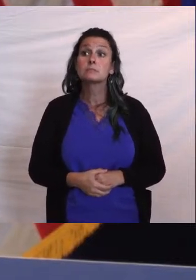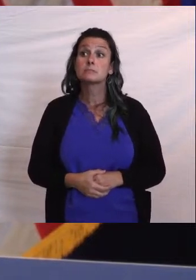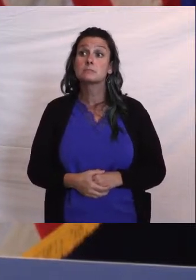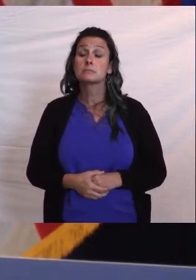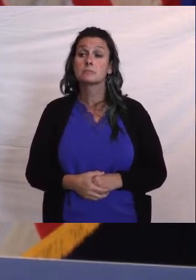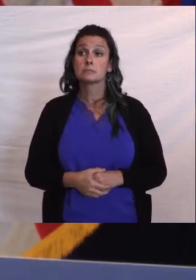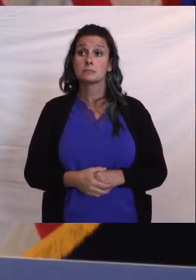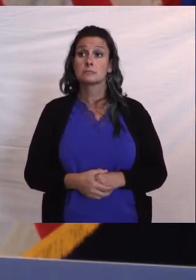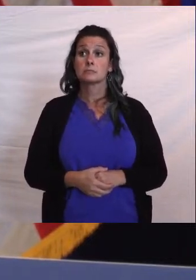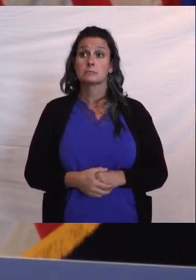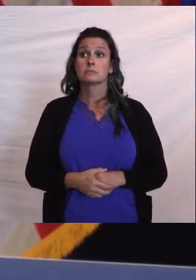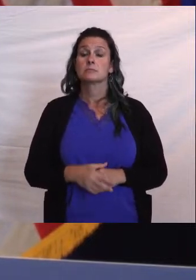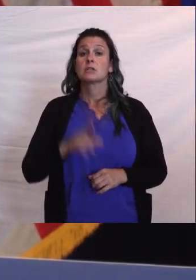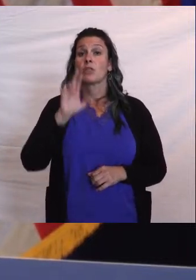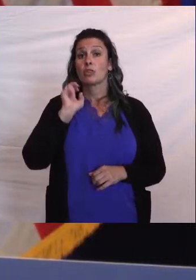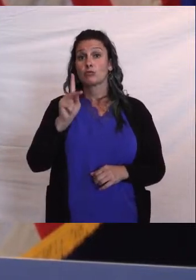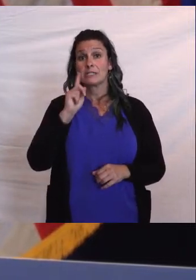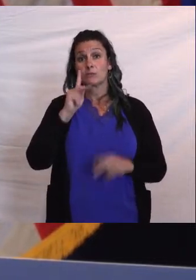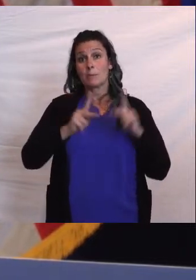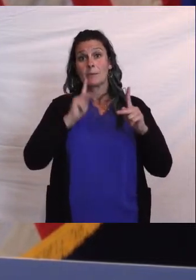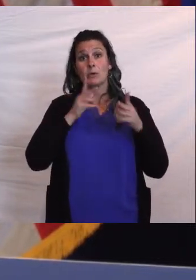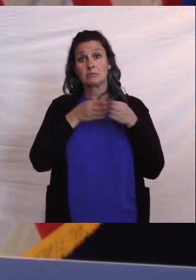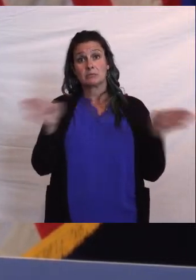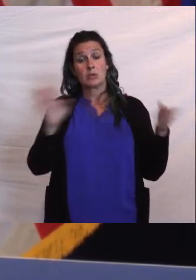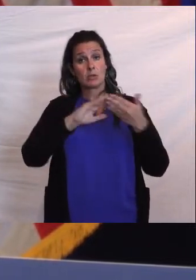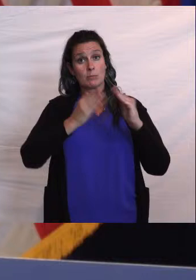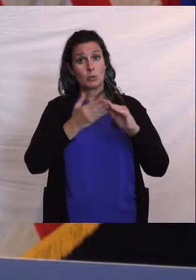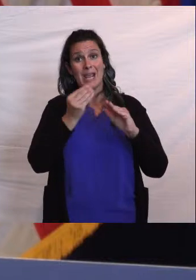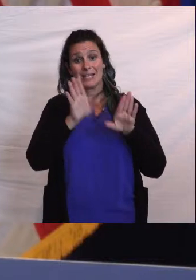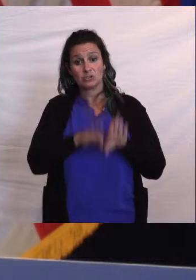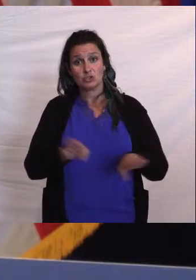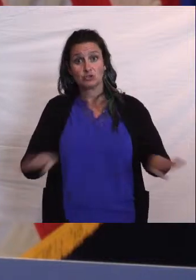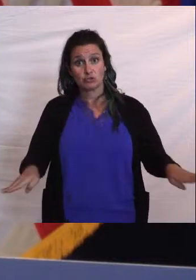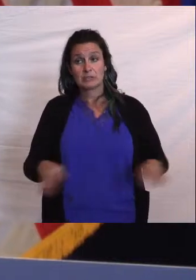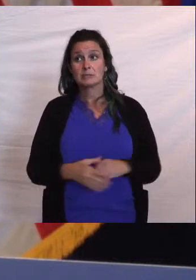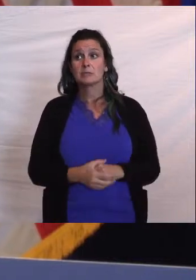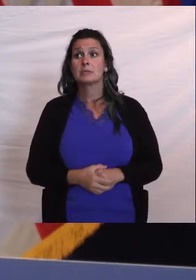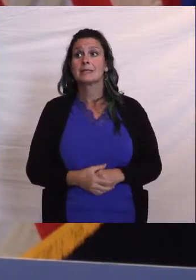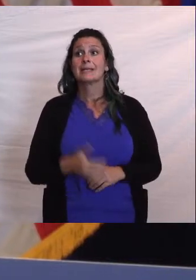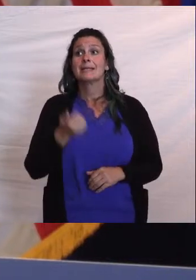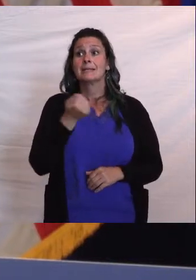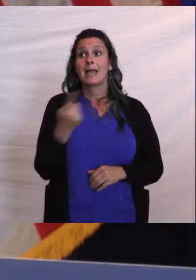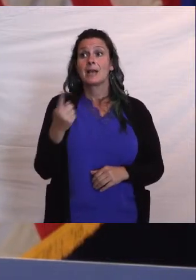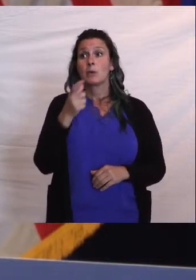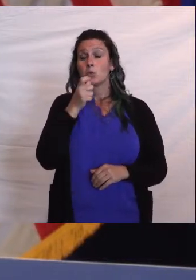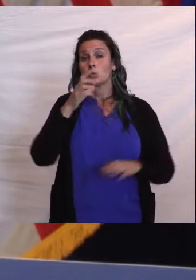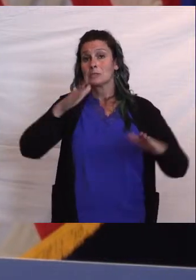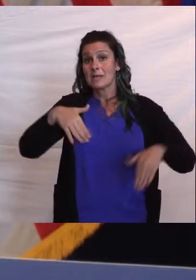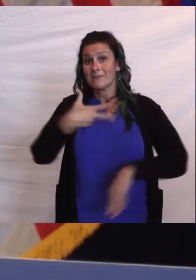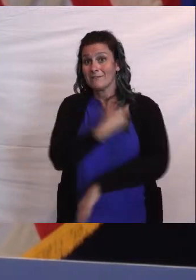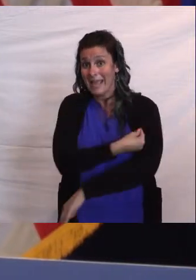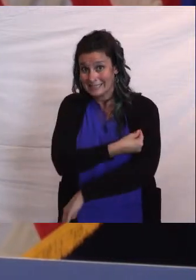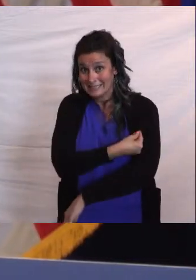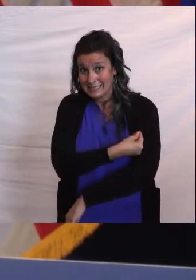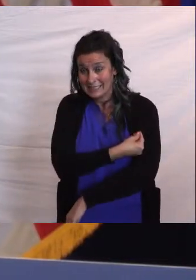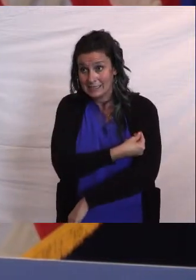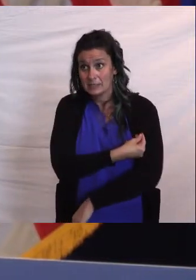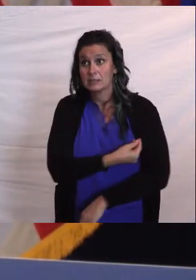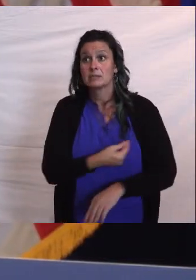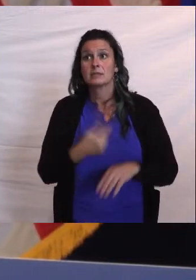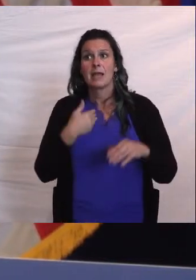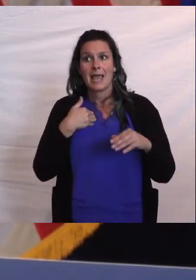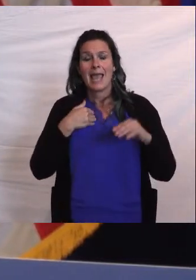to individuals in the community and children, anybody who is unvaccinated, always